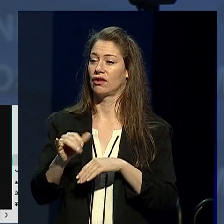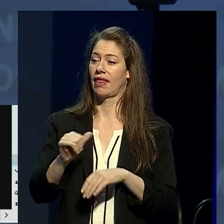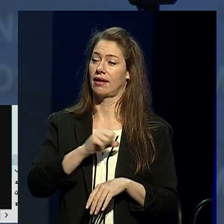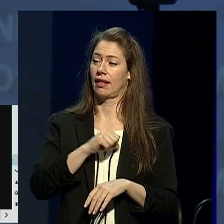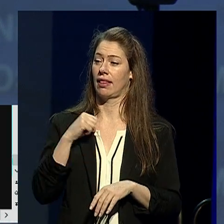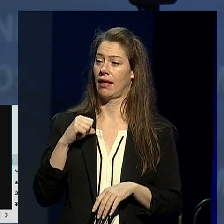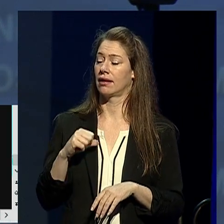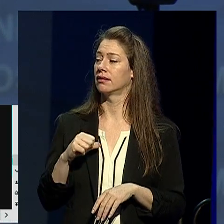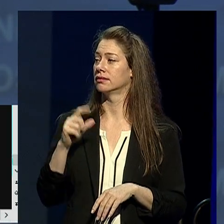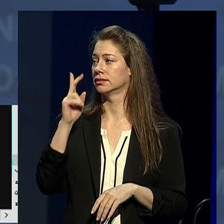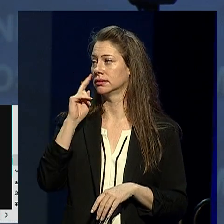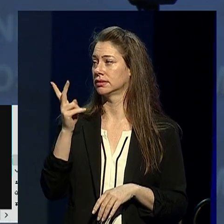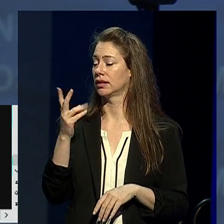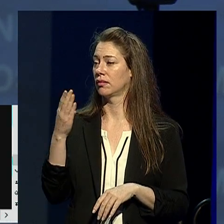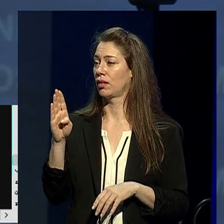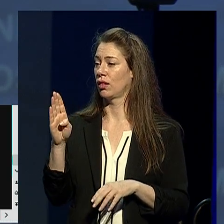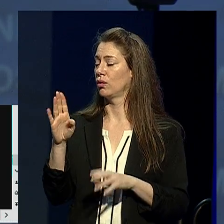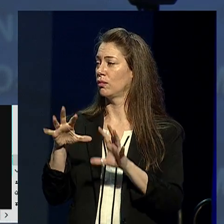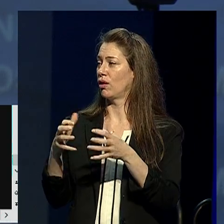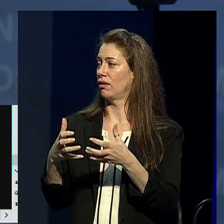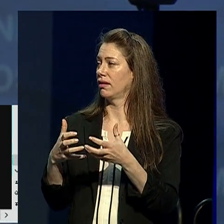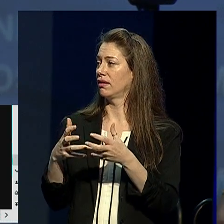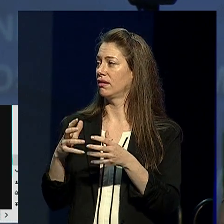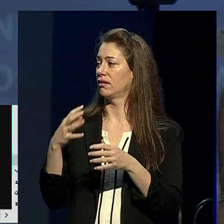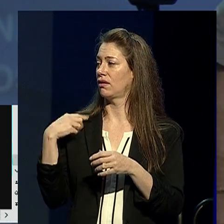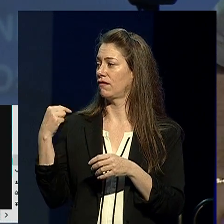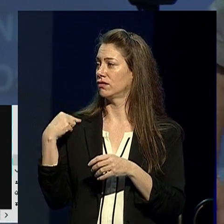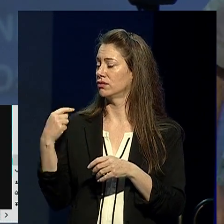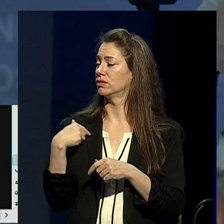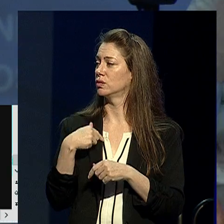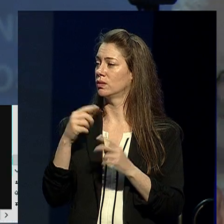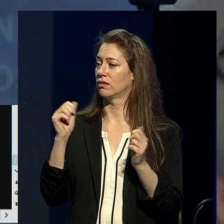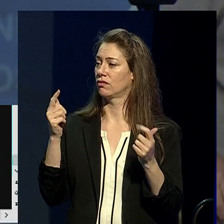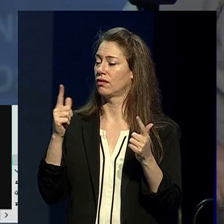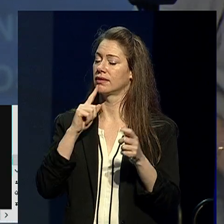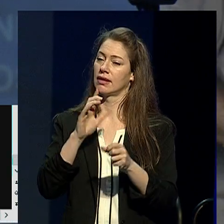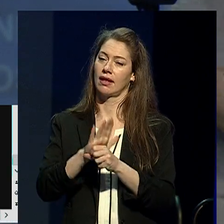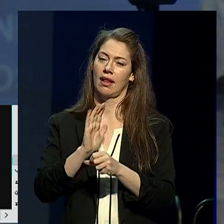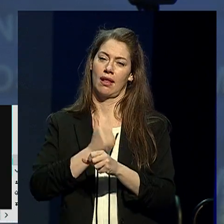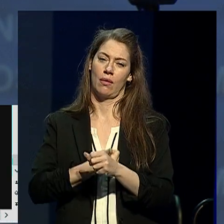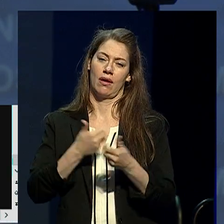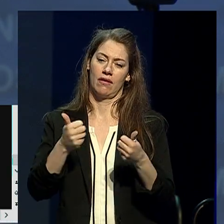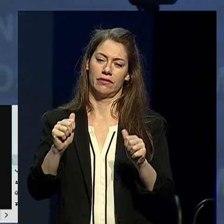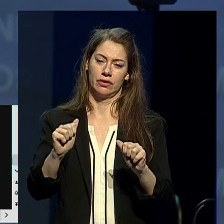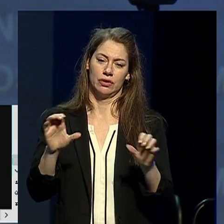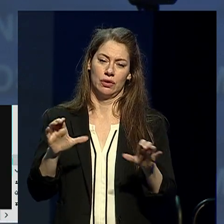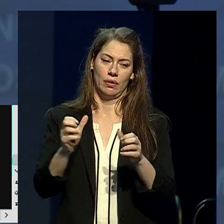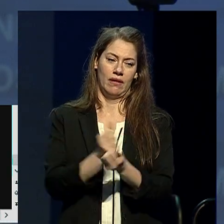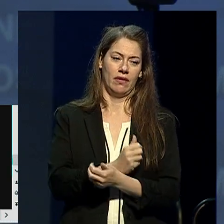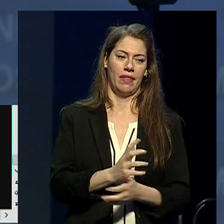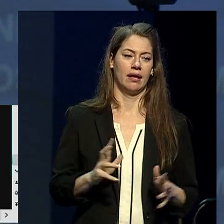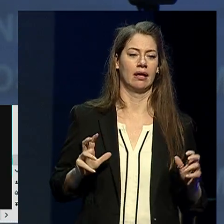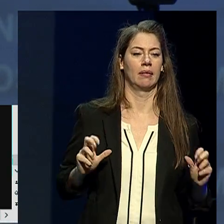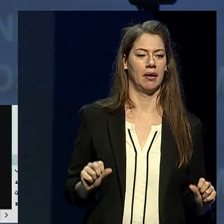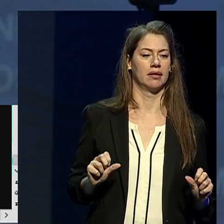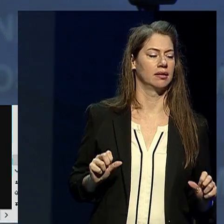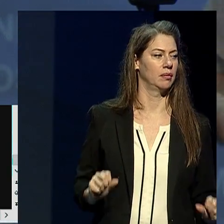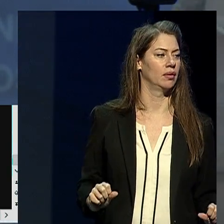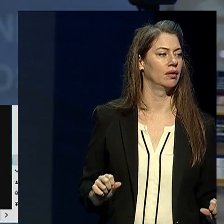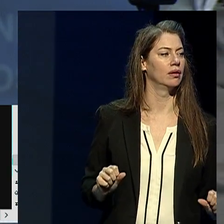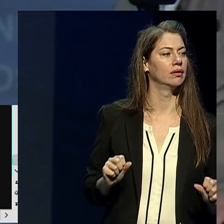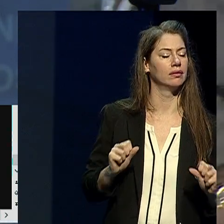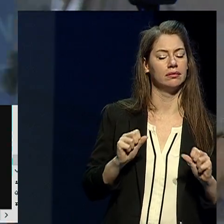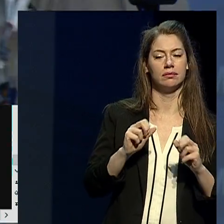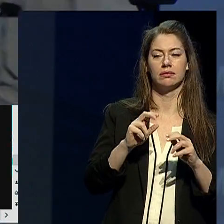the election of new party officers, we all rededicated our efforts to doing everything we could to